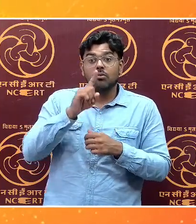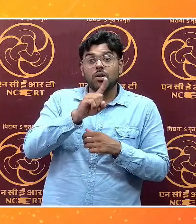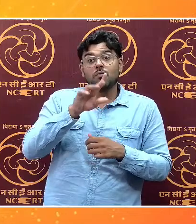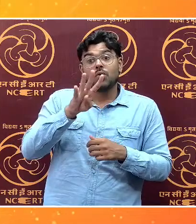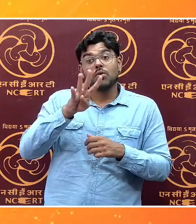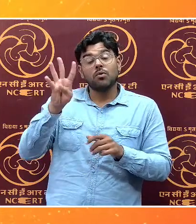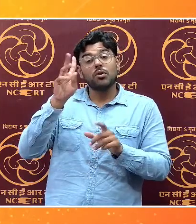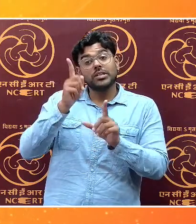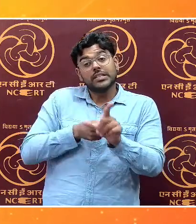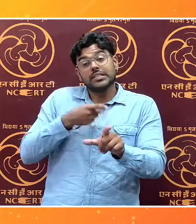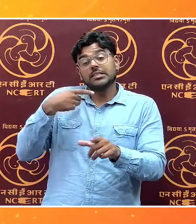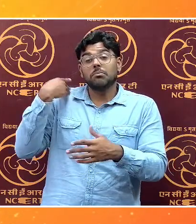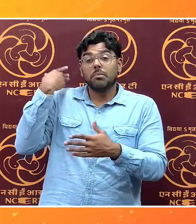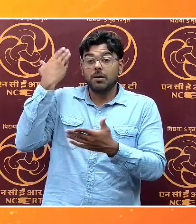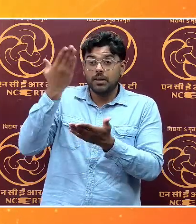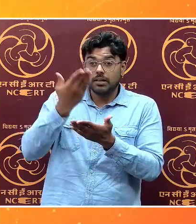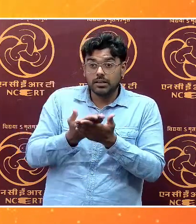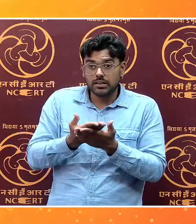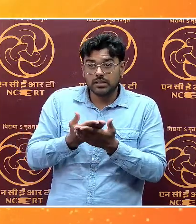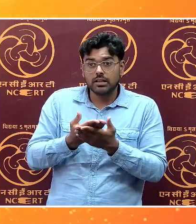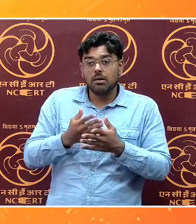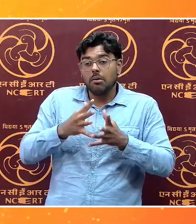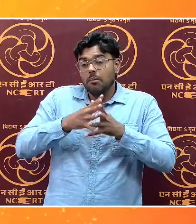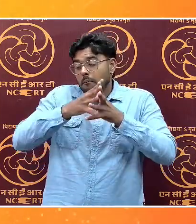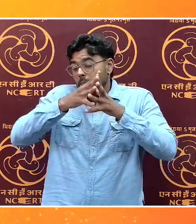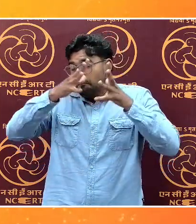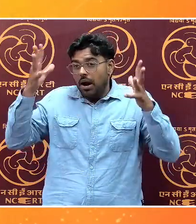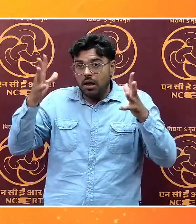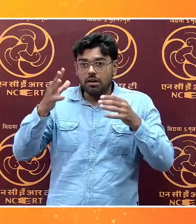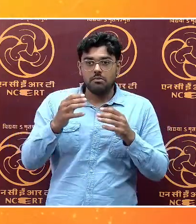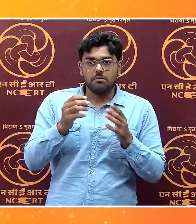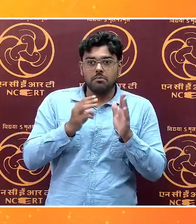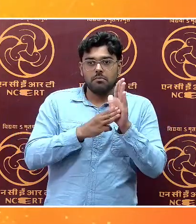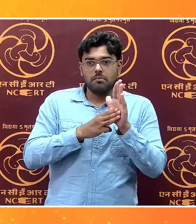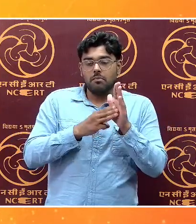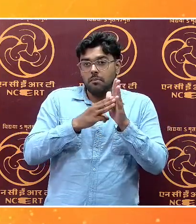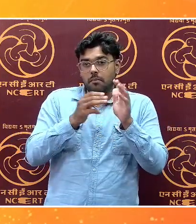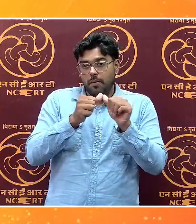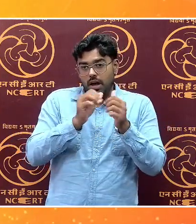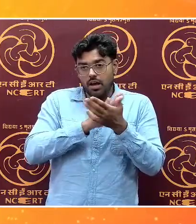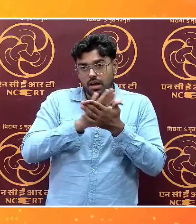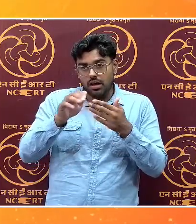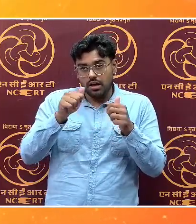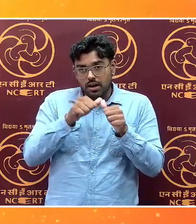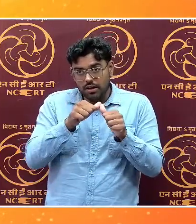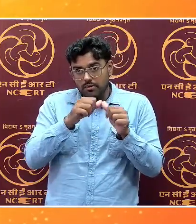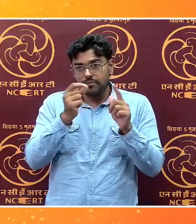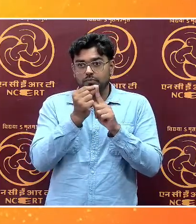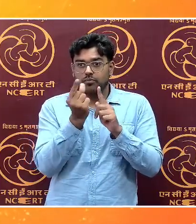years it is called Mahakumbh. Mahapushkaram. It is called Mahapushkaram. So